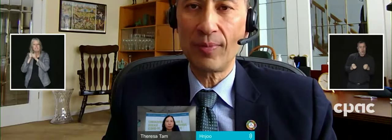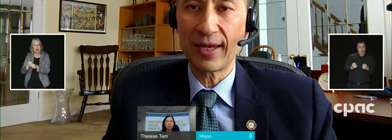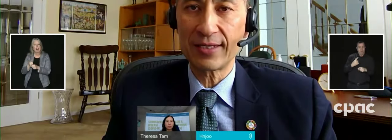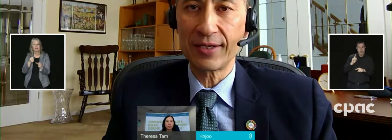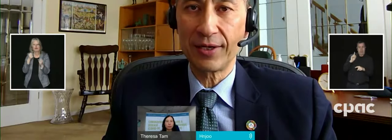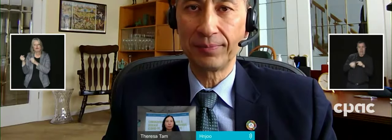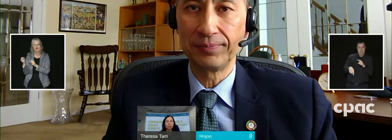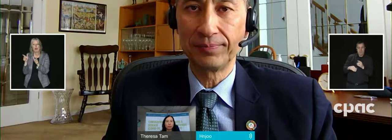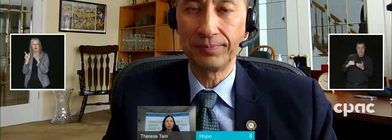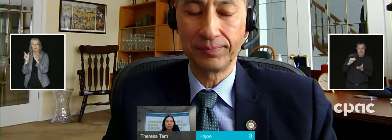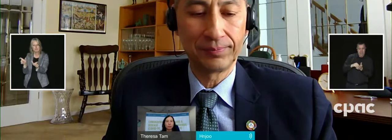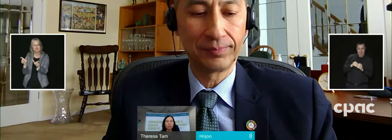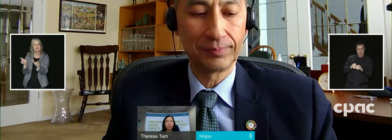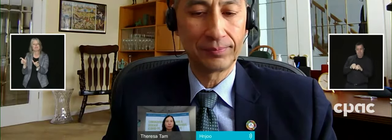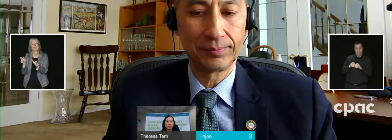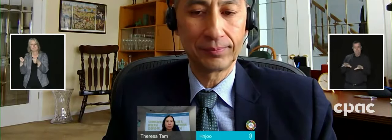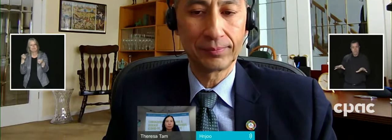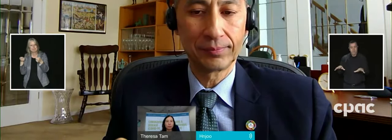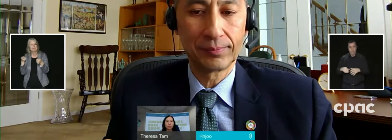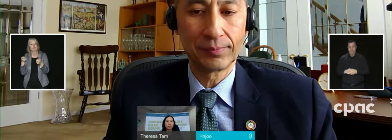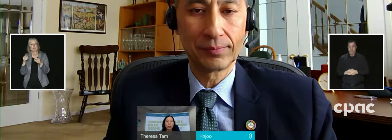nouvelle propagation.